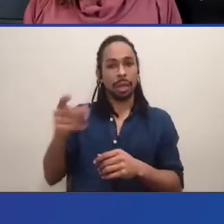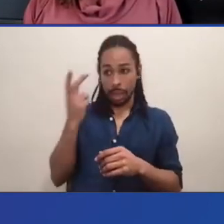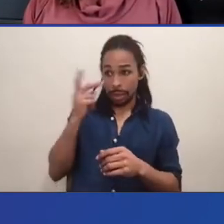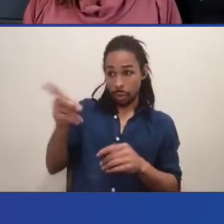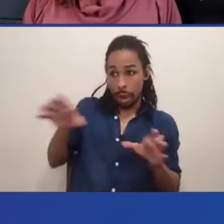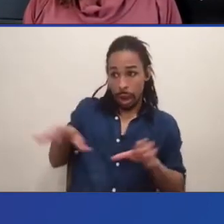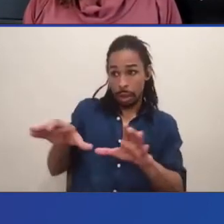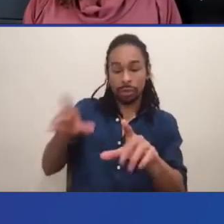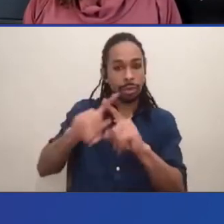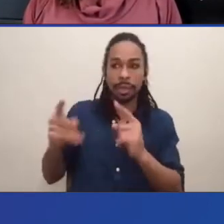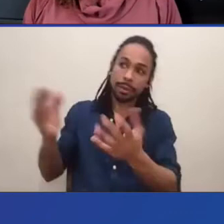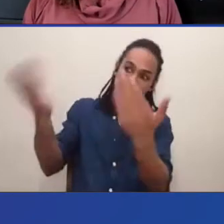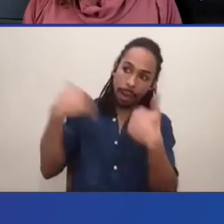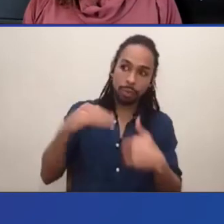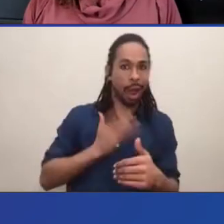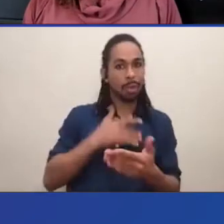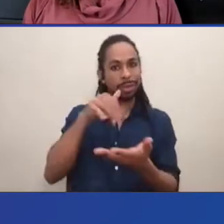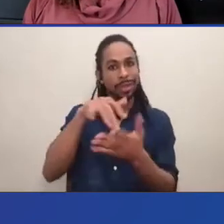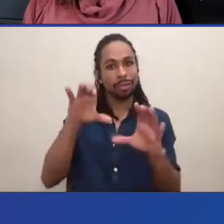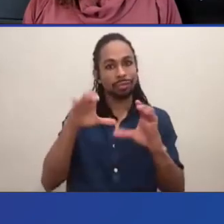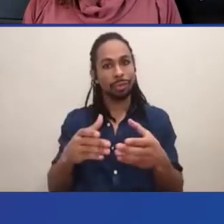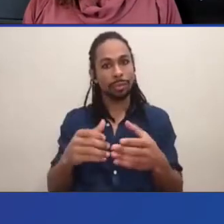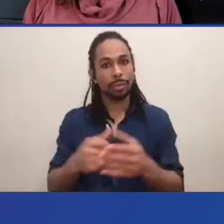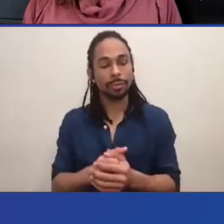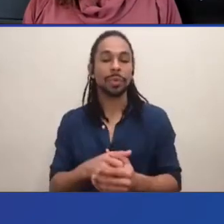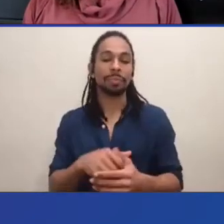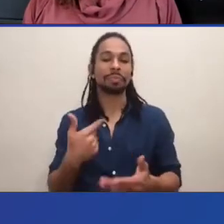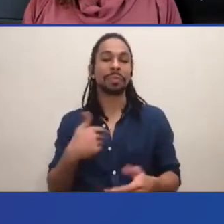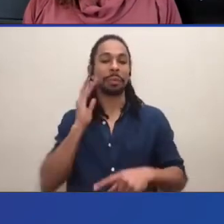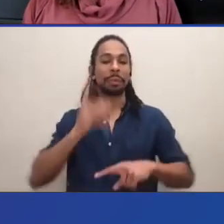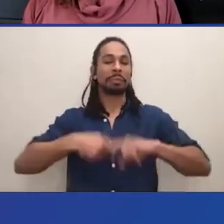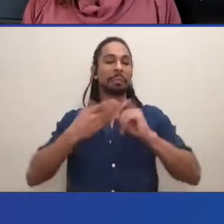study group. And I'll stop there.